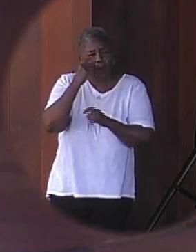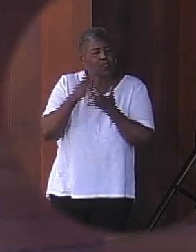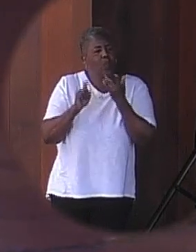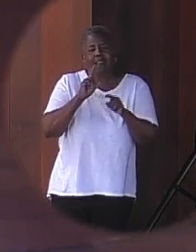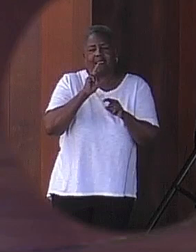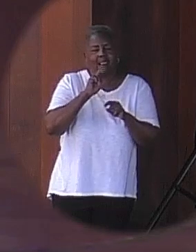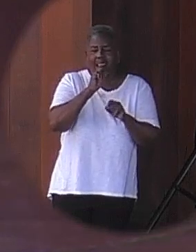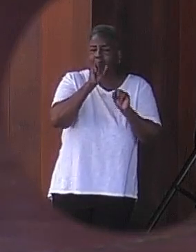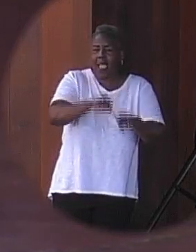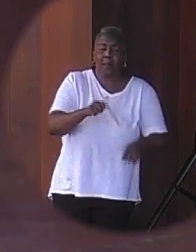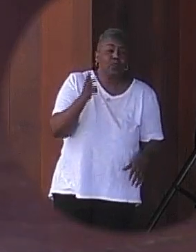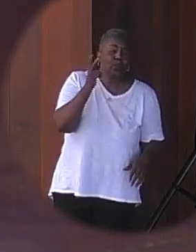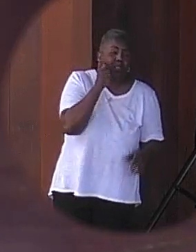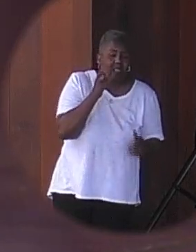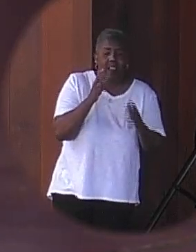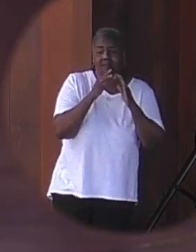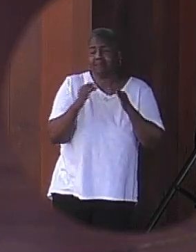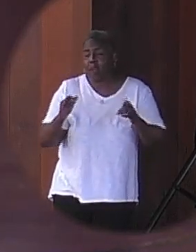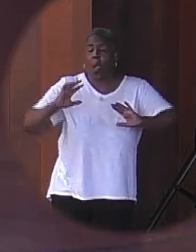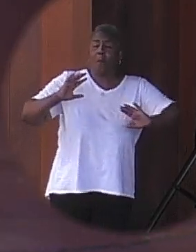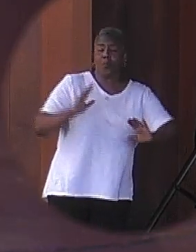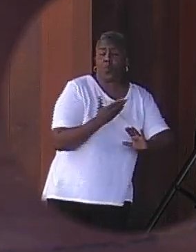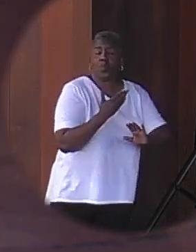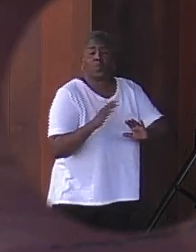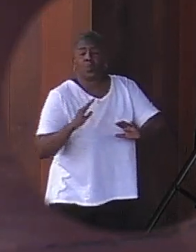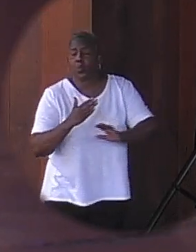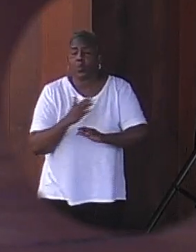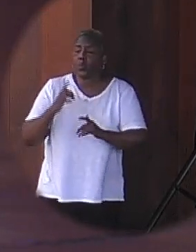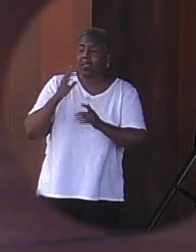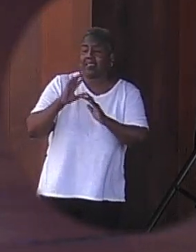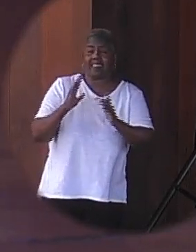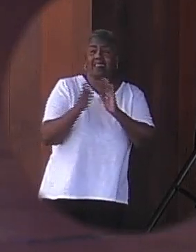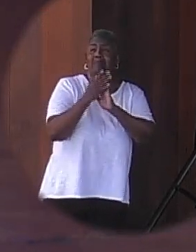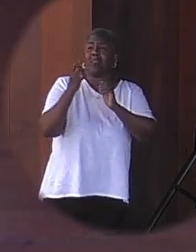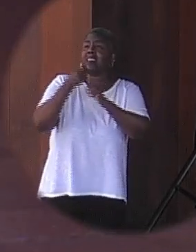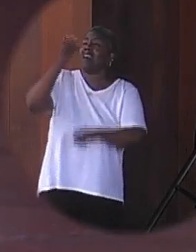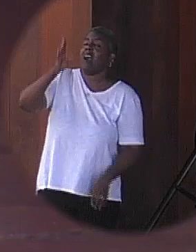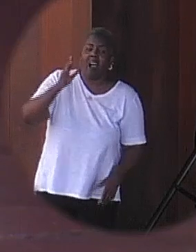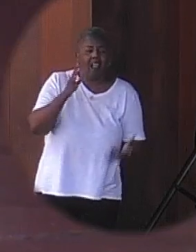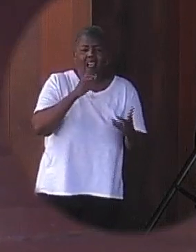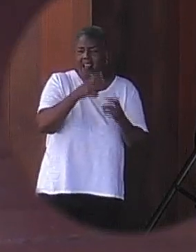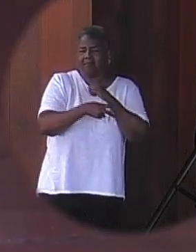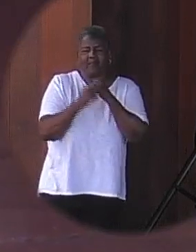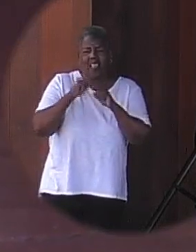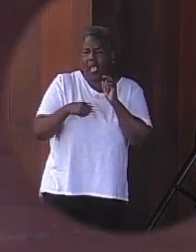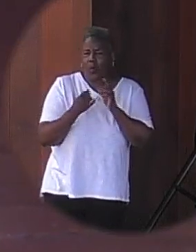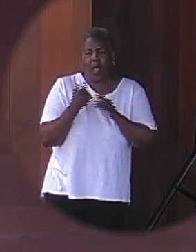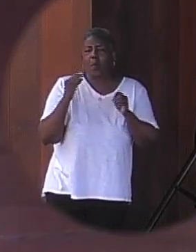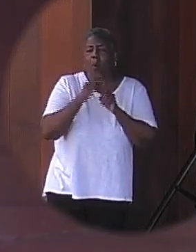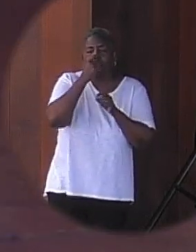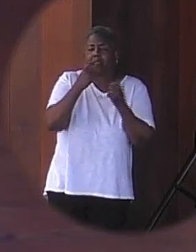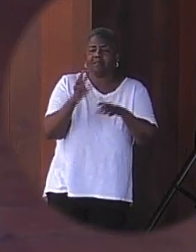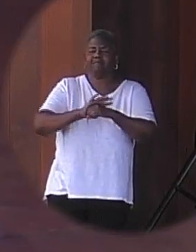been able to hear the variety of the musical choirs that sing the praises to God. Because of the pandemic, we've not